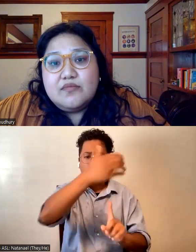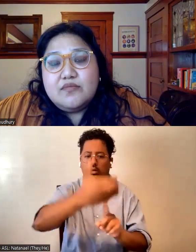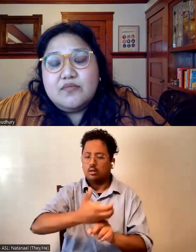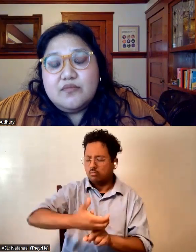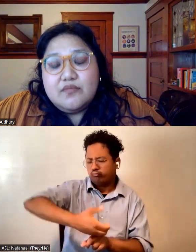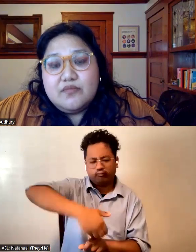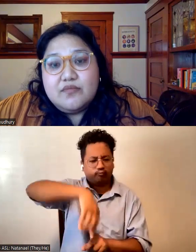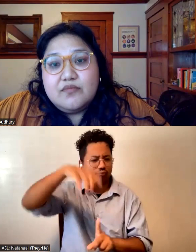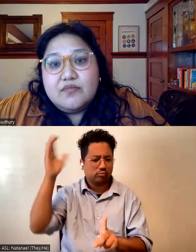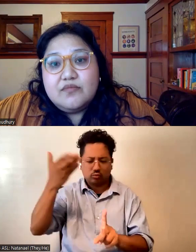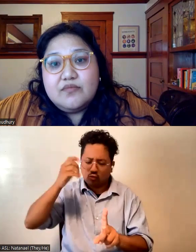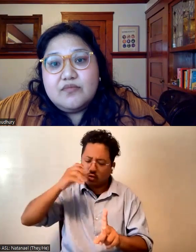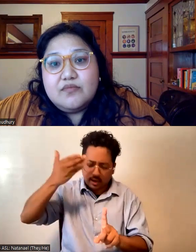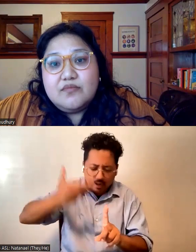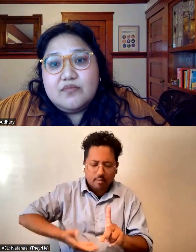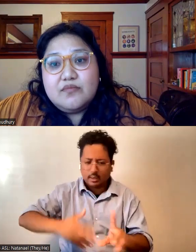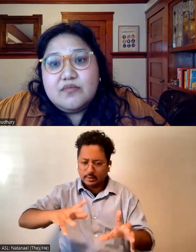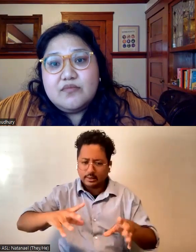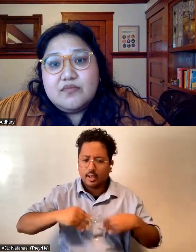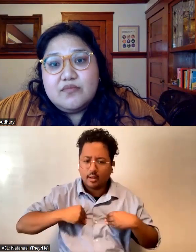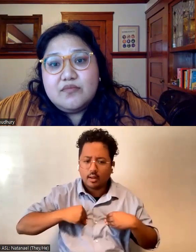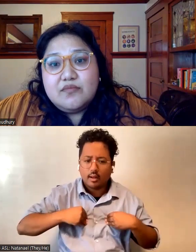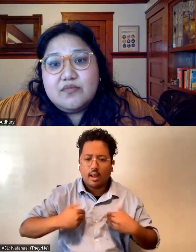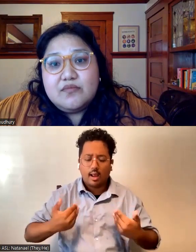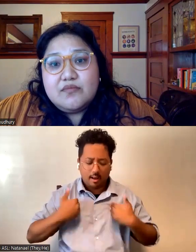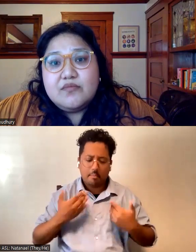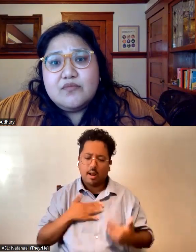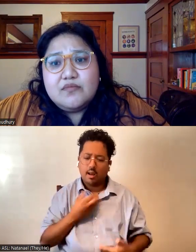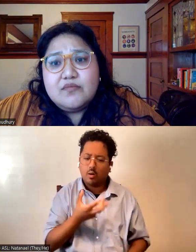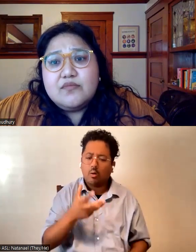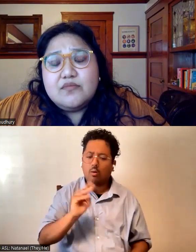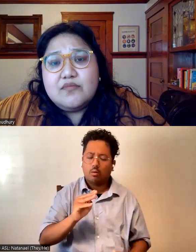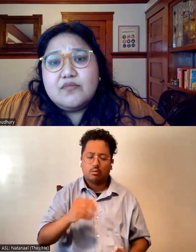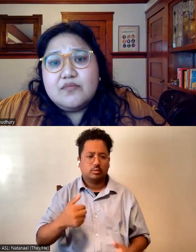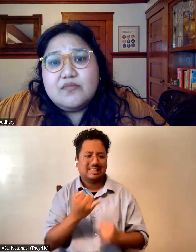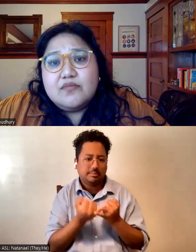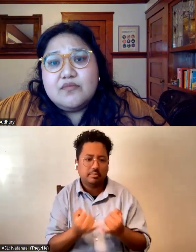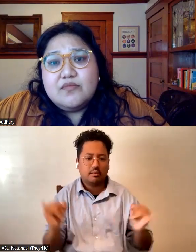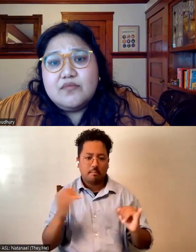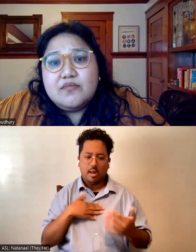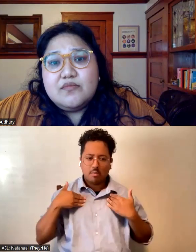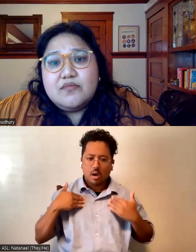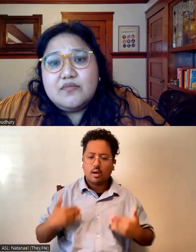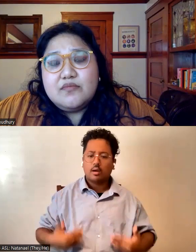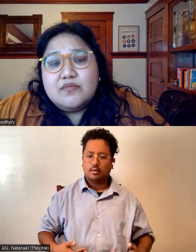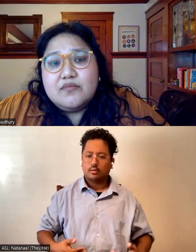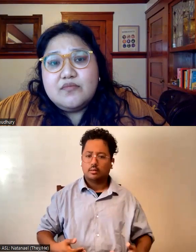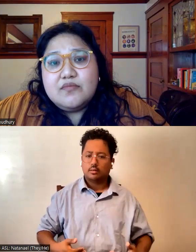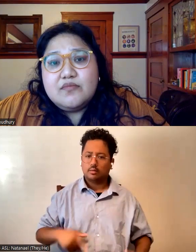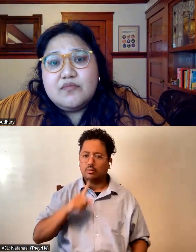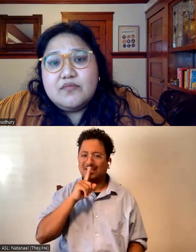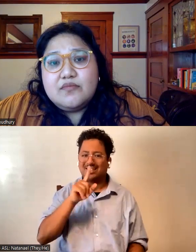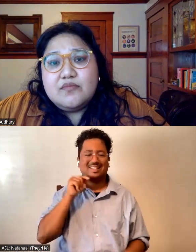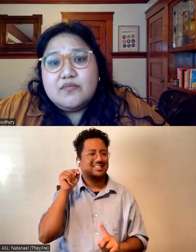have agency over my body, to feel like I had body autonomy and self-determination. And albeit it was a